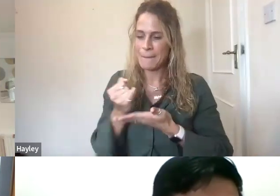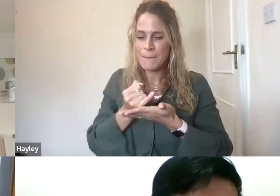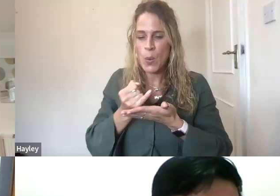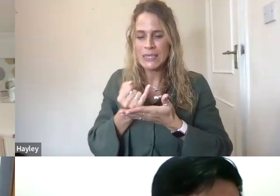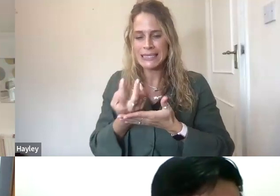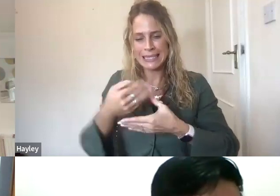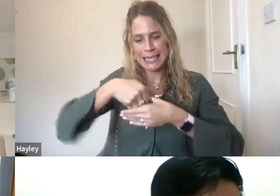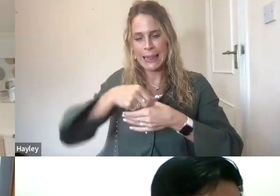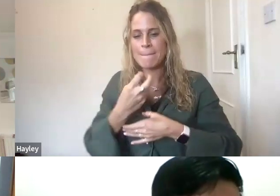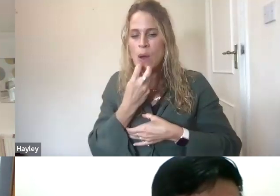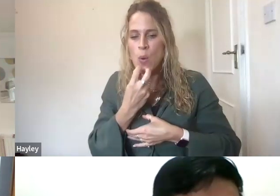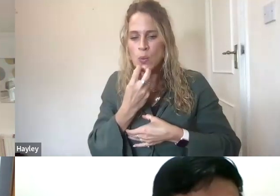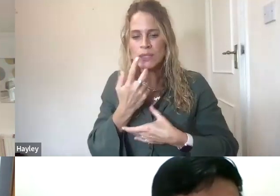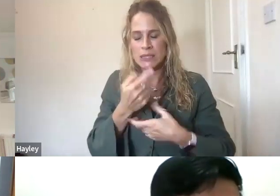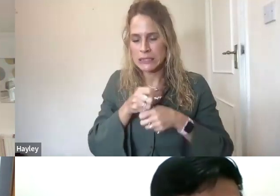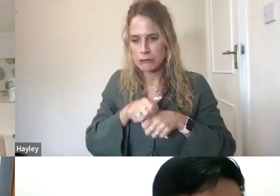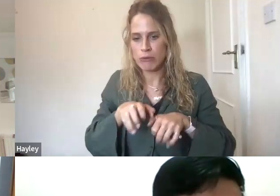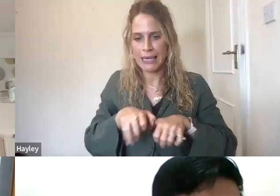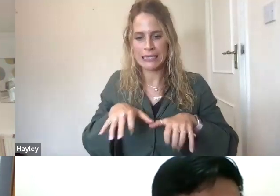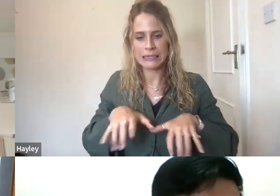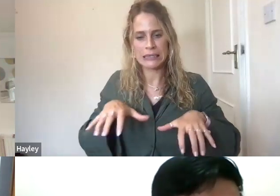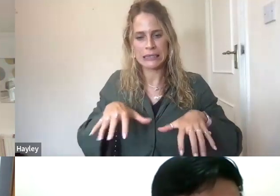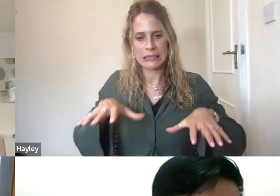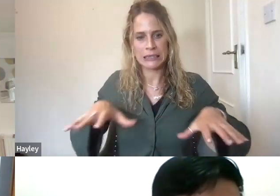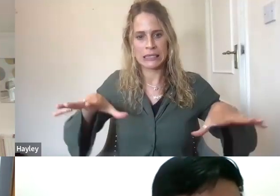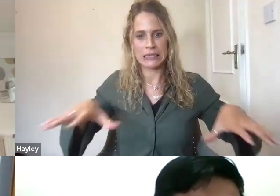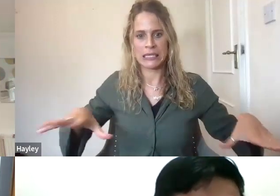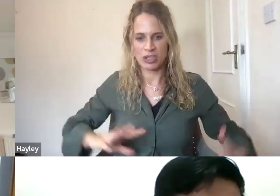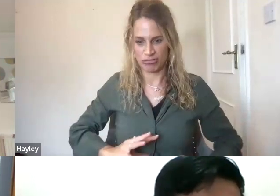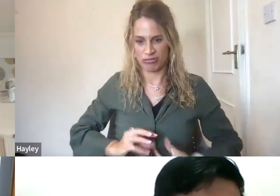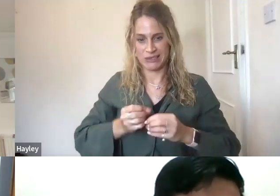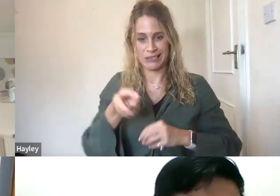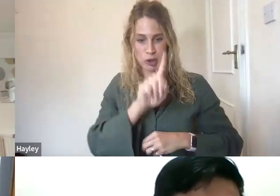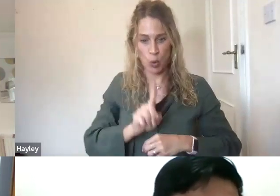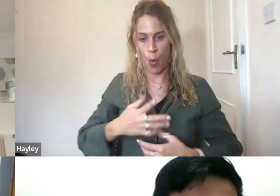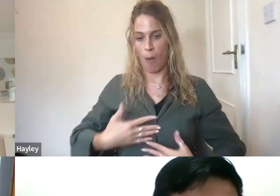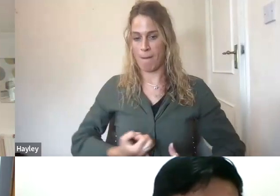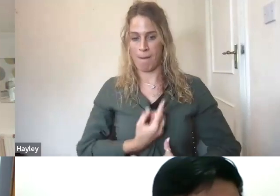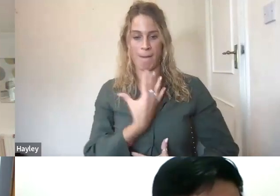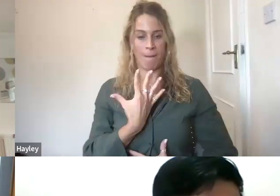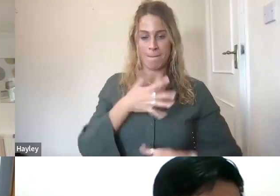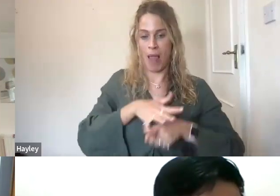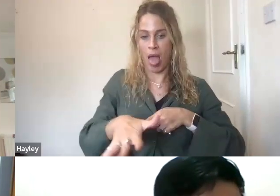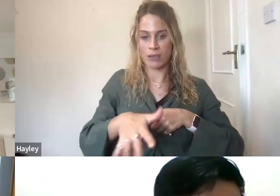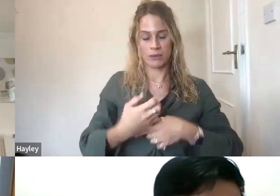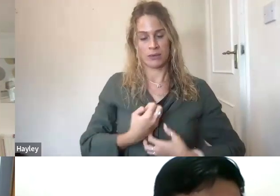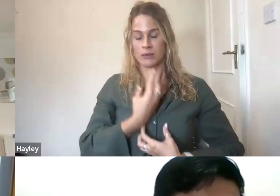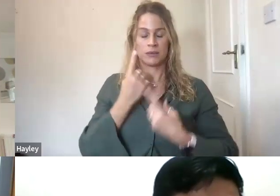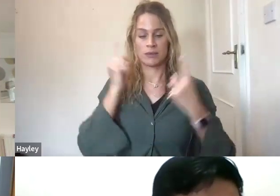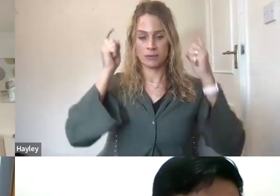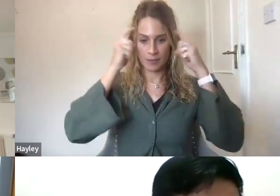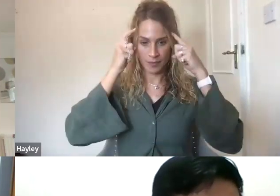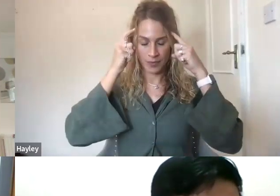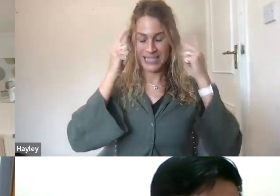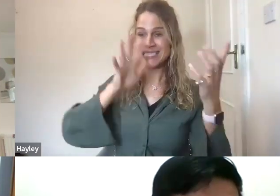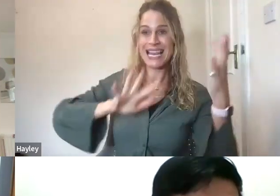it is spreading, creating a storm in the blood and rushing up to the spine and brain.